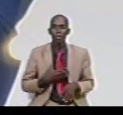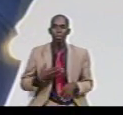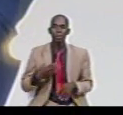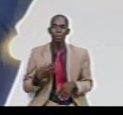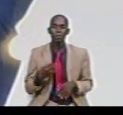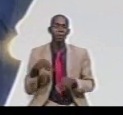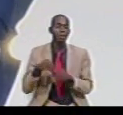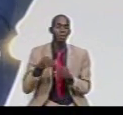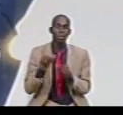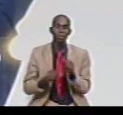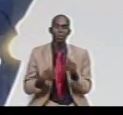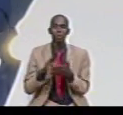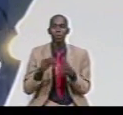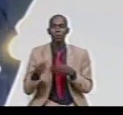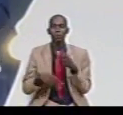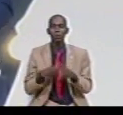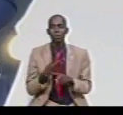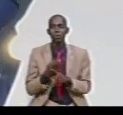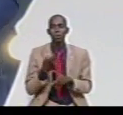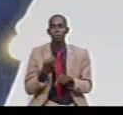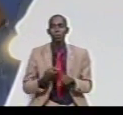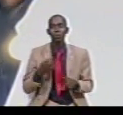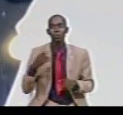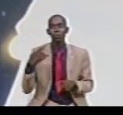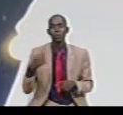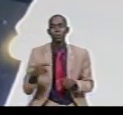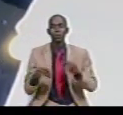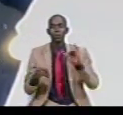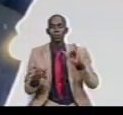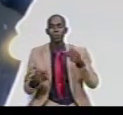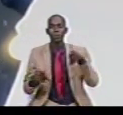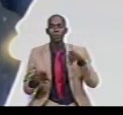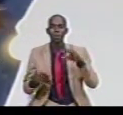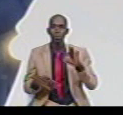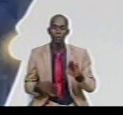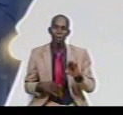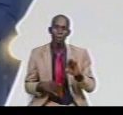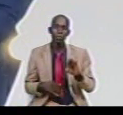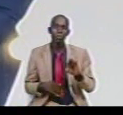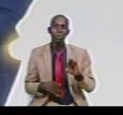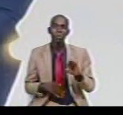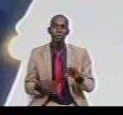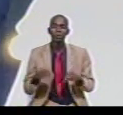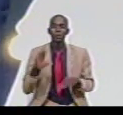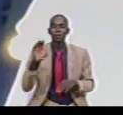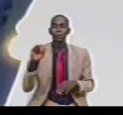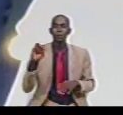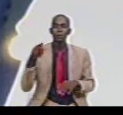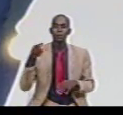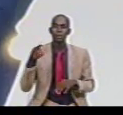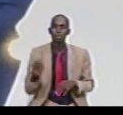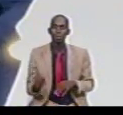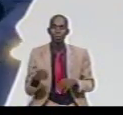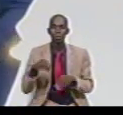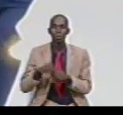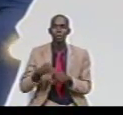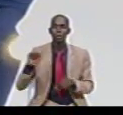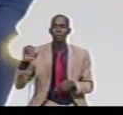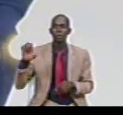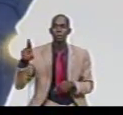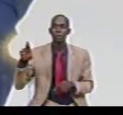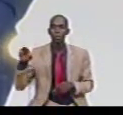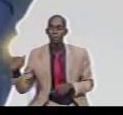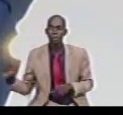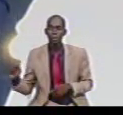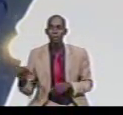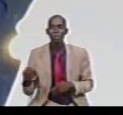ever-changing world. From Young Professional Forum in Iowa, to Campus Fellowship in Accra, from Schools